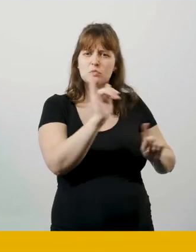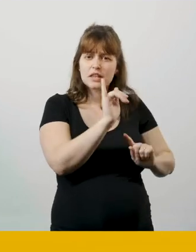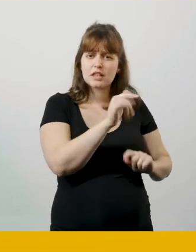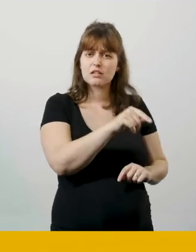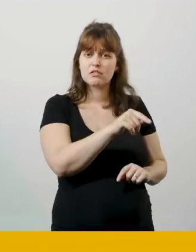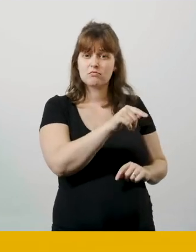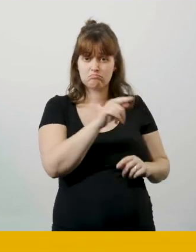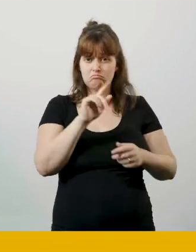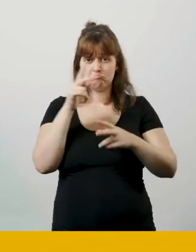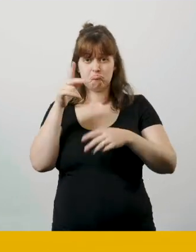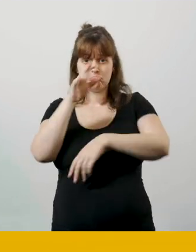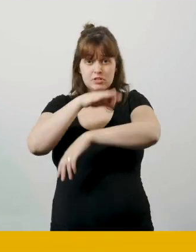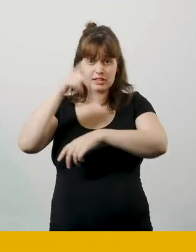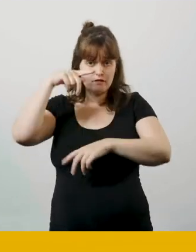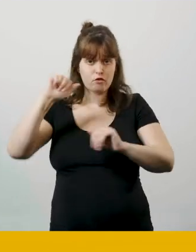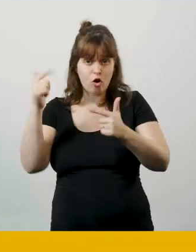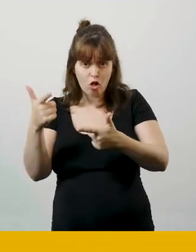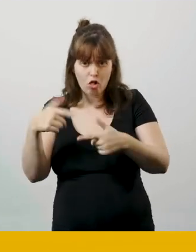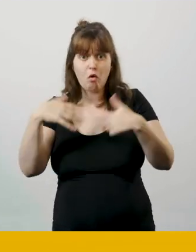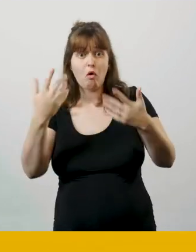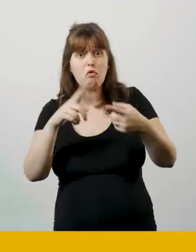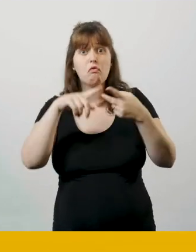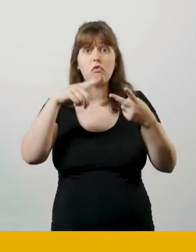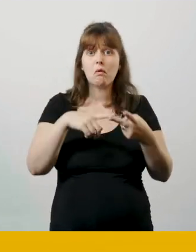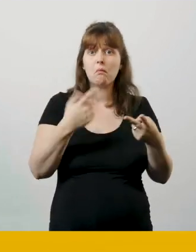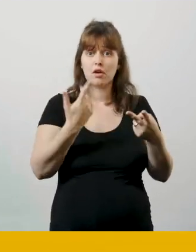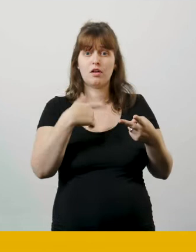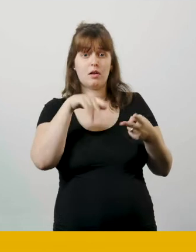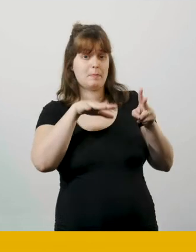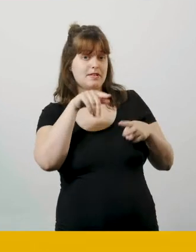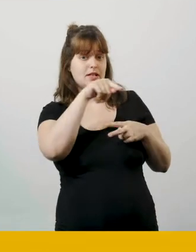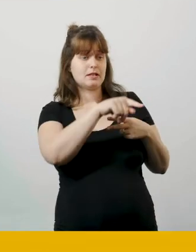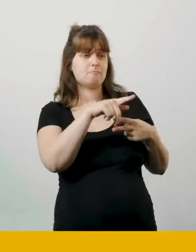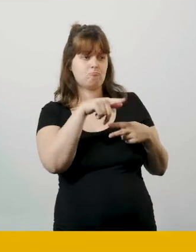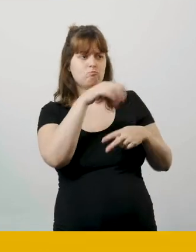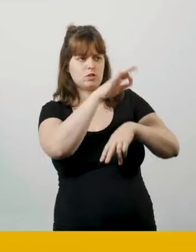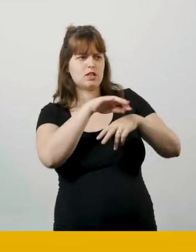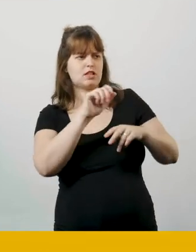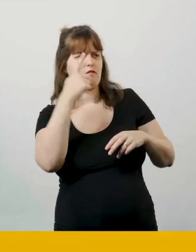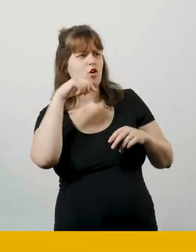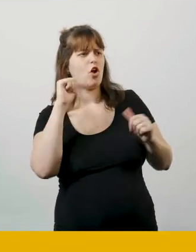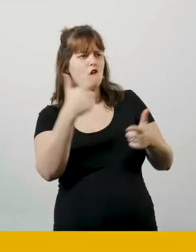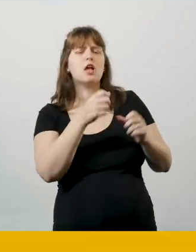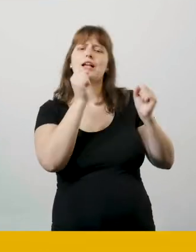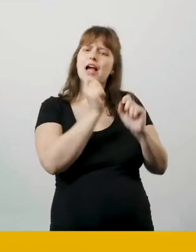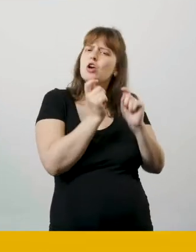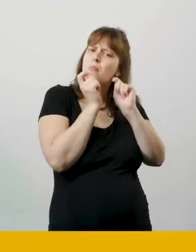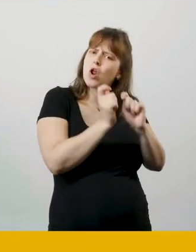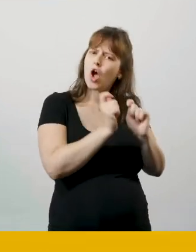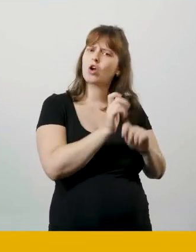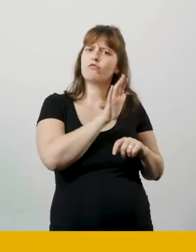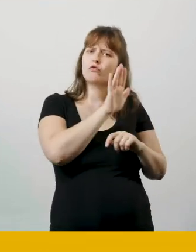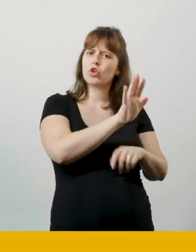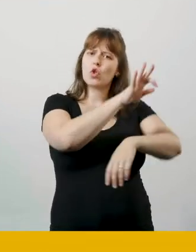All the core business of your client, or is Design for All, can Design for All represent the design